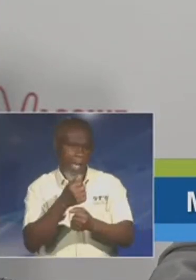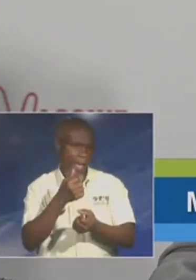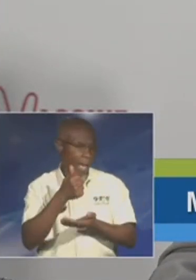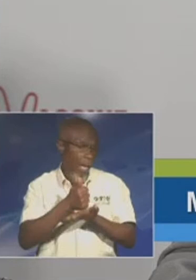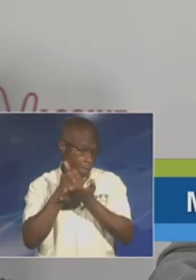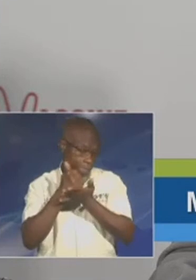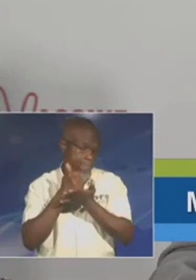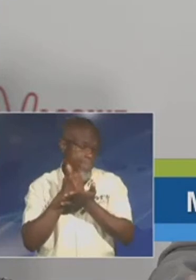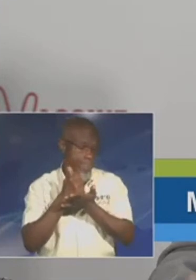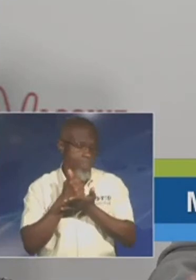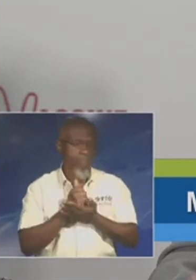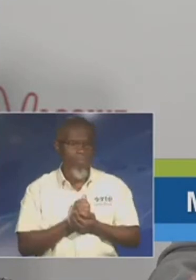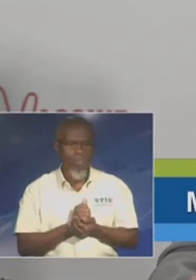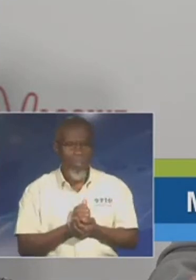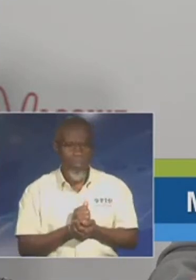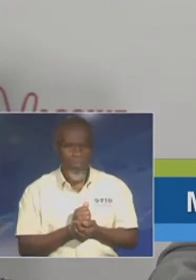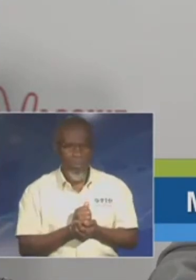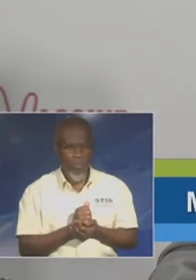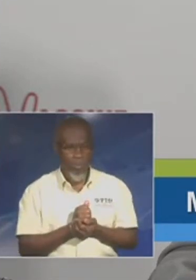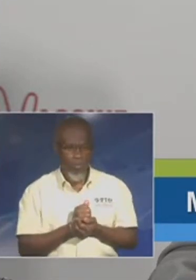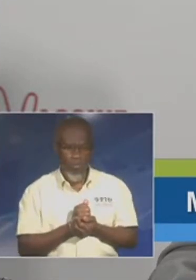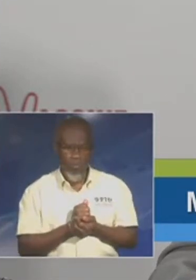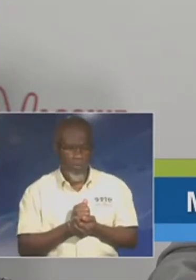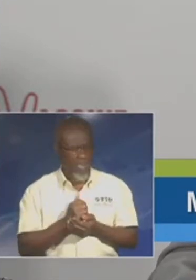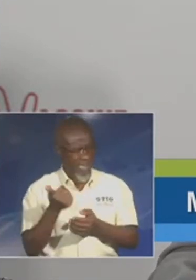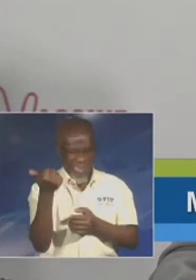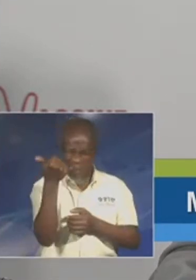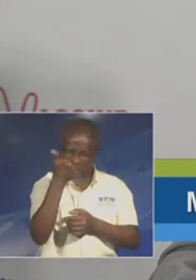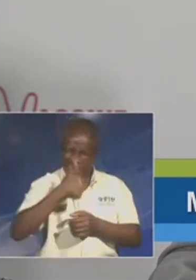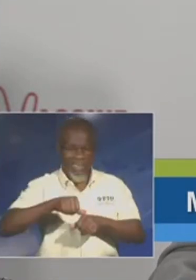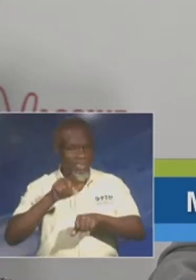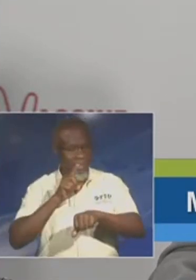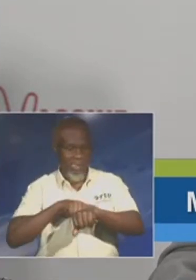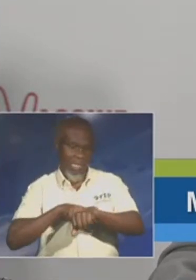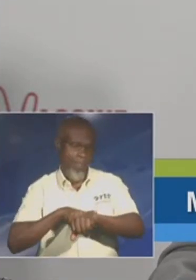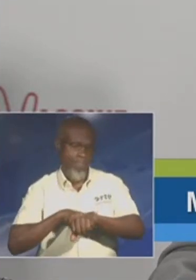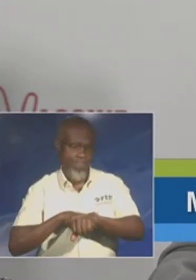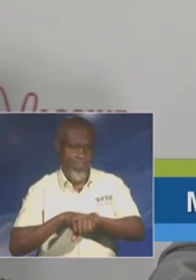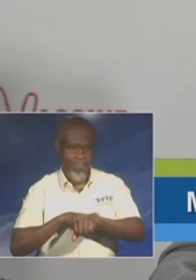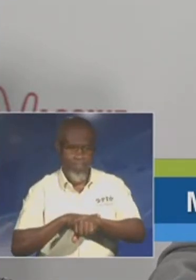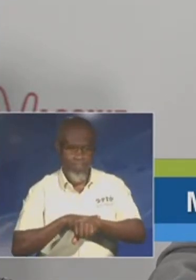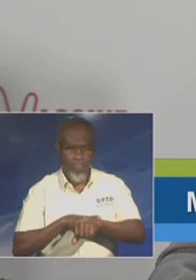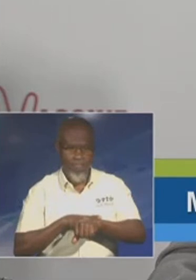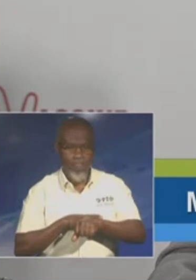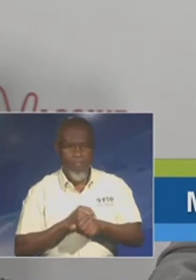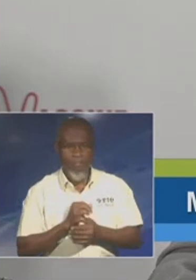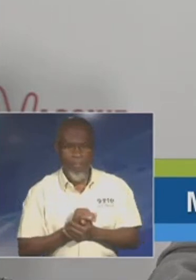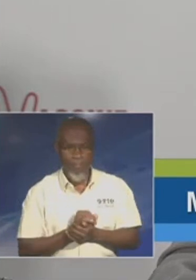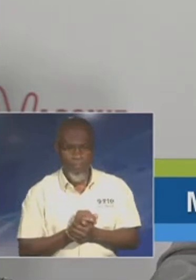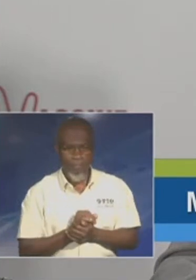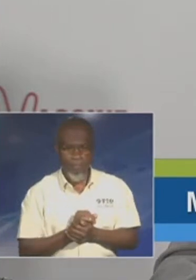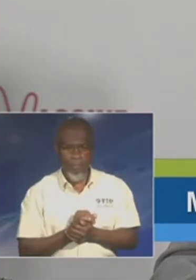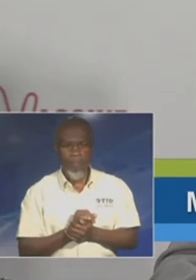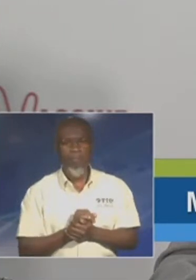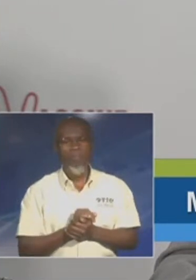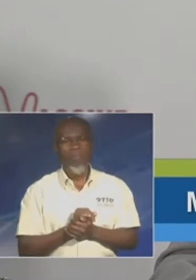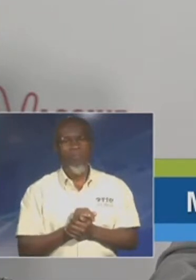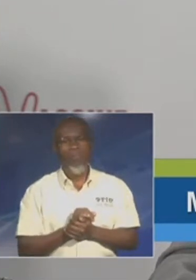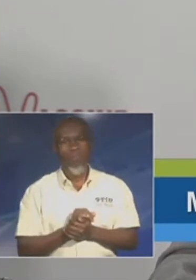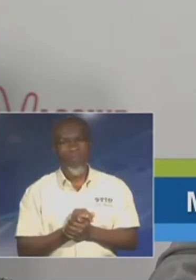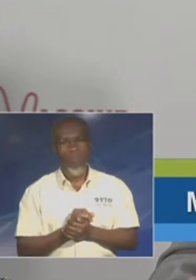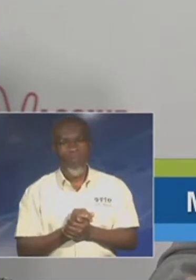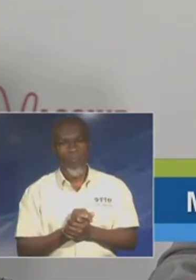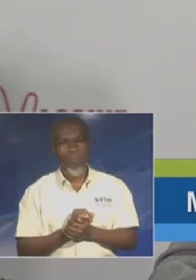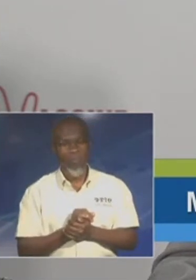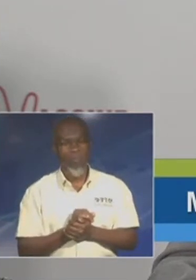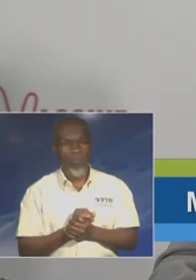days a week. Because as the pandemic progresses, the sequelae of this is going to be